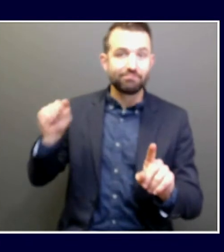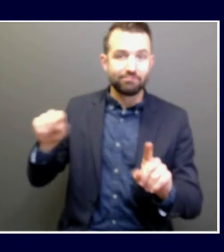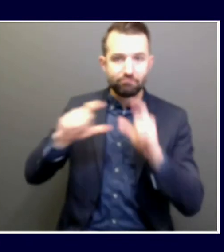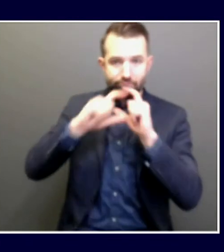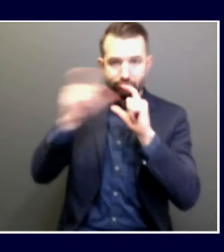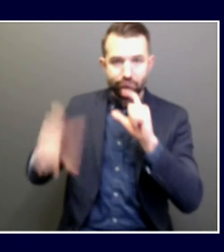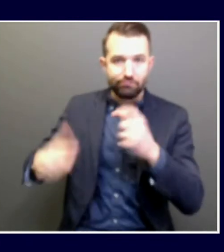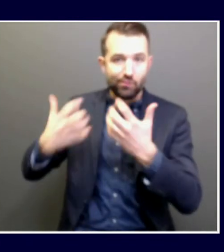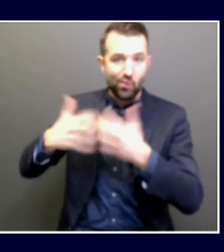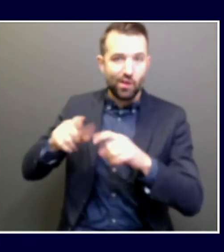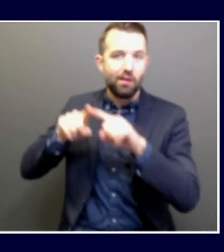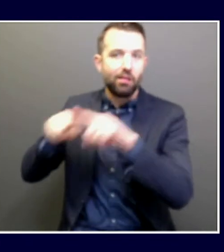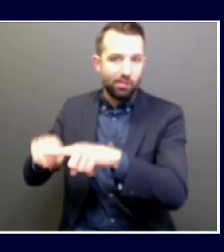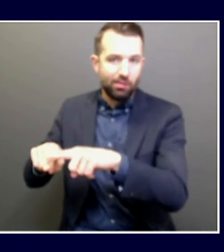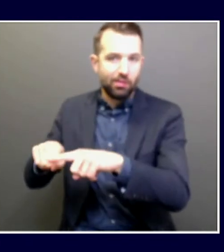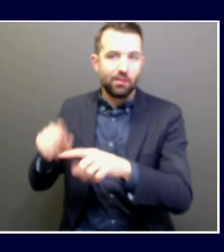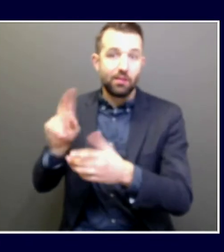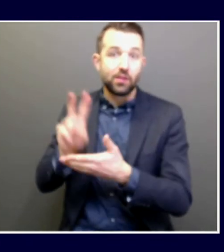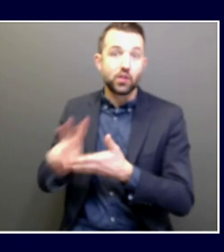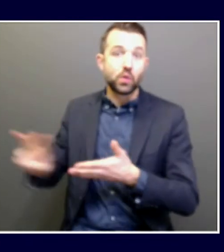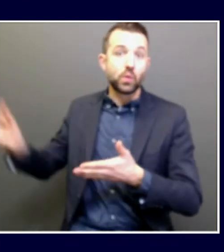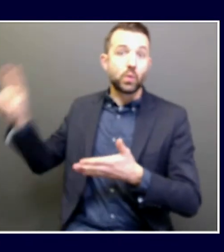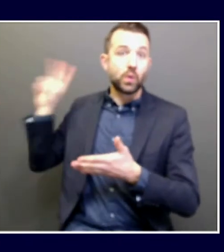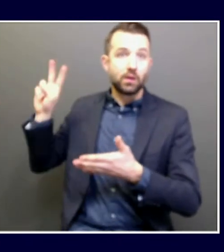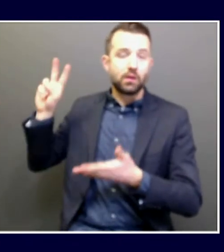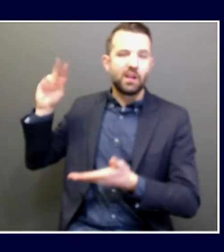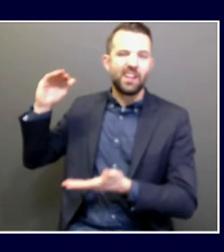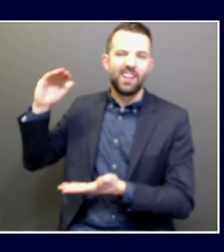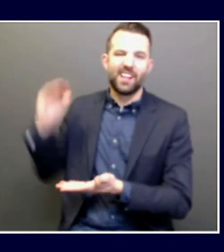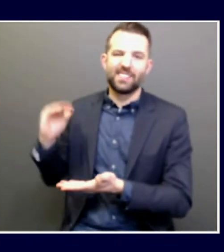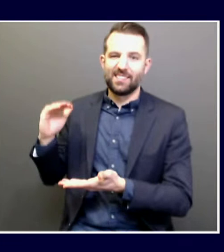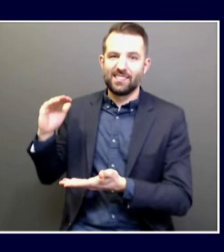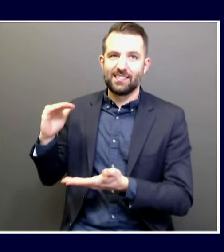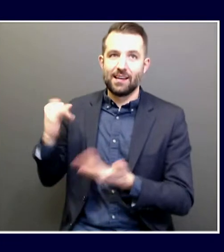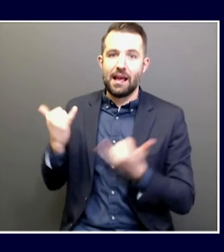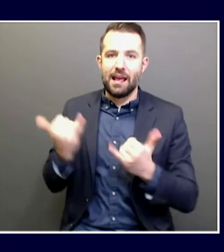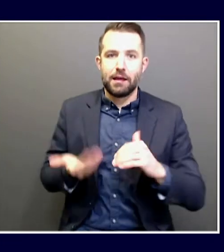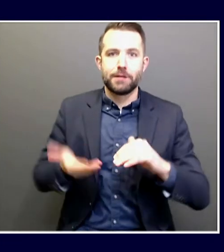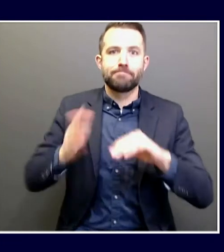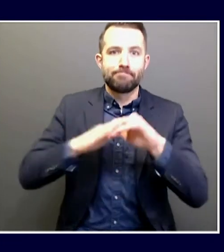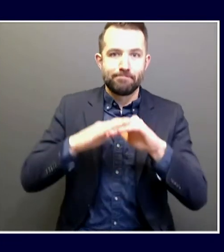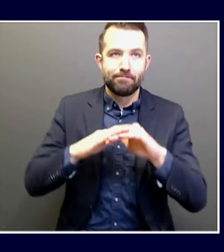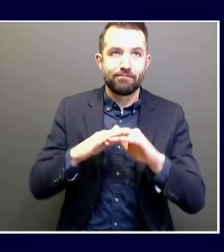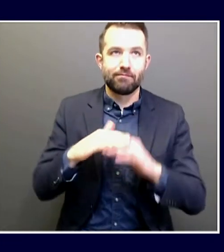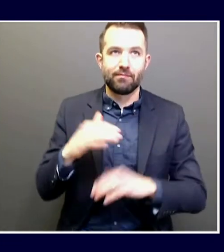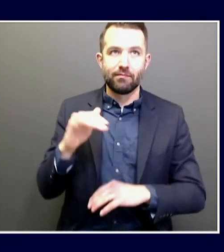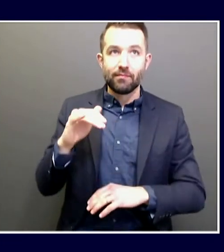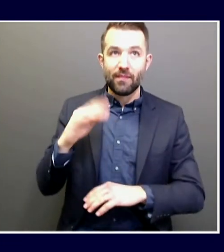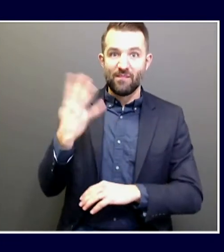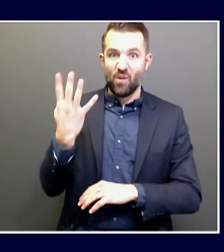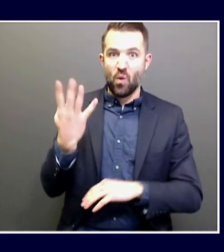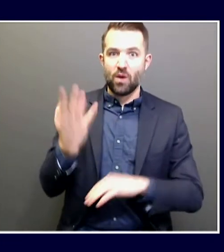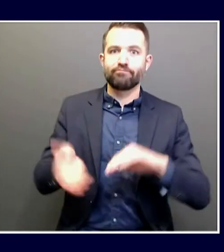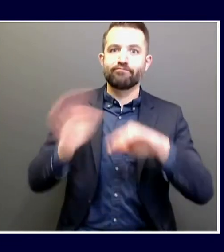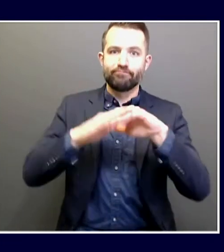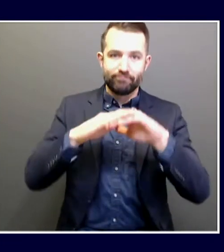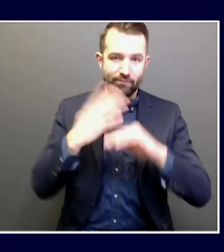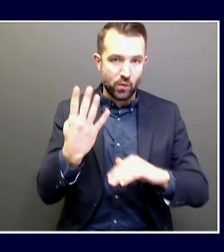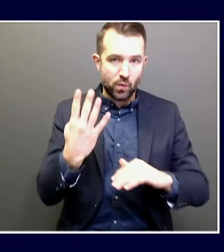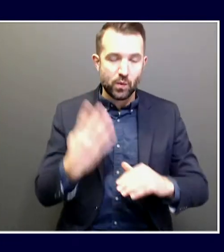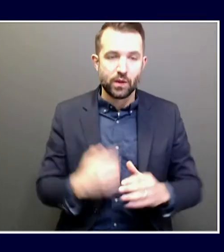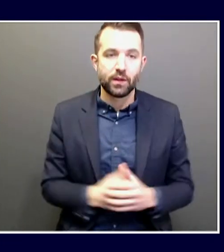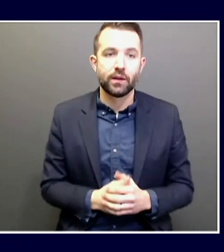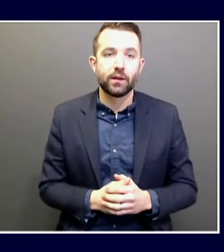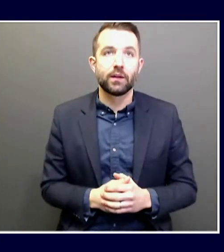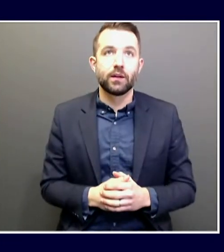ago. These peak hospitalization rates are of obvious concern, both for the human toll they take,